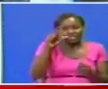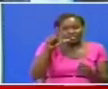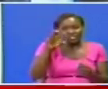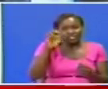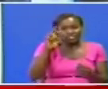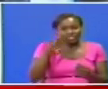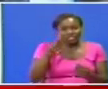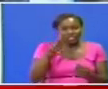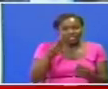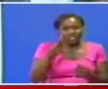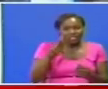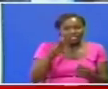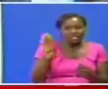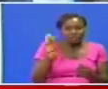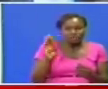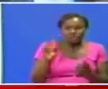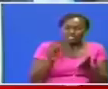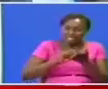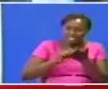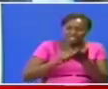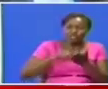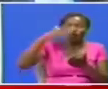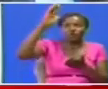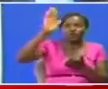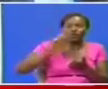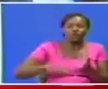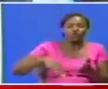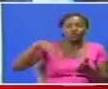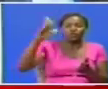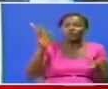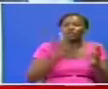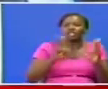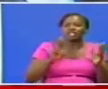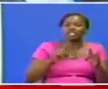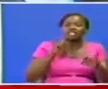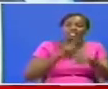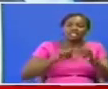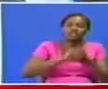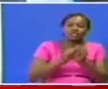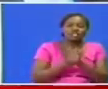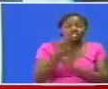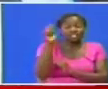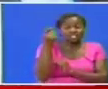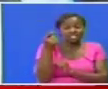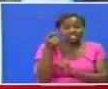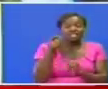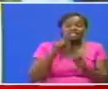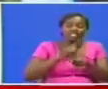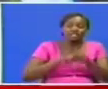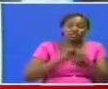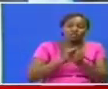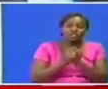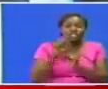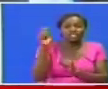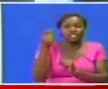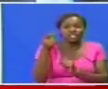hustler. The writing is on the wall. It is time for change in Kenya. It is time to change Kenya, and I'm